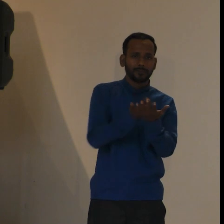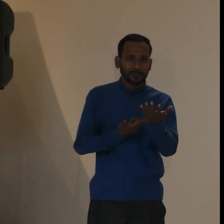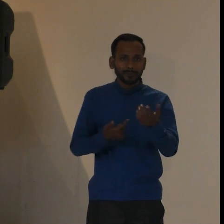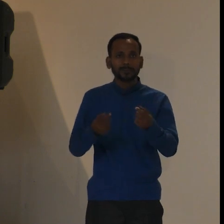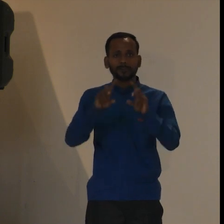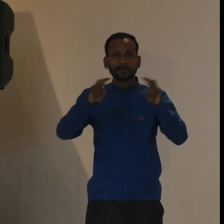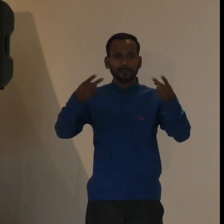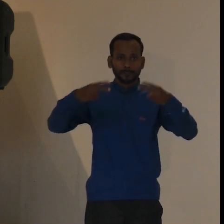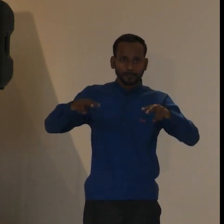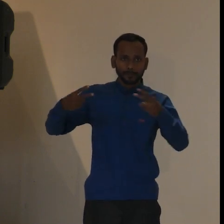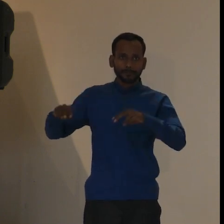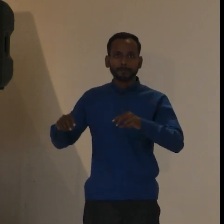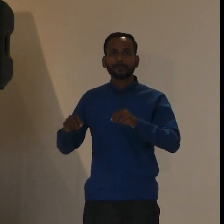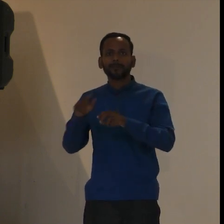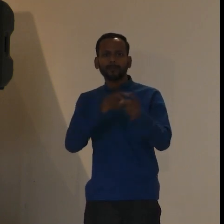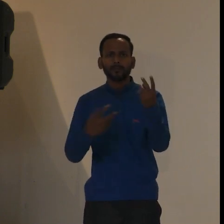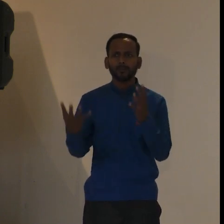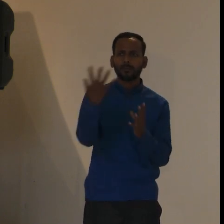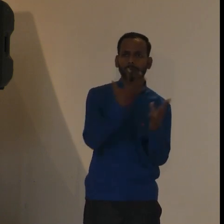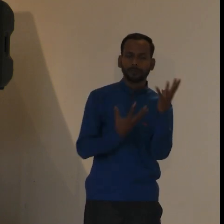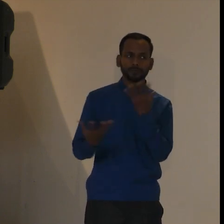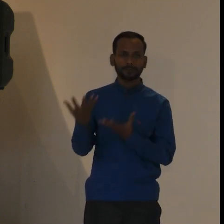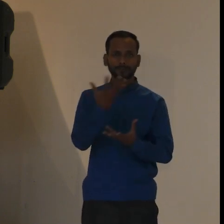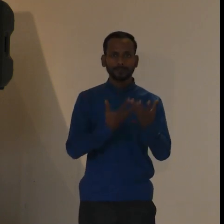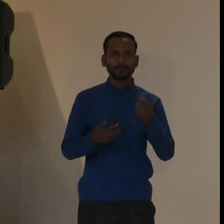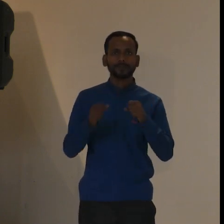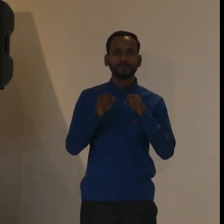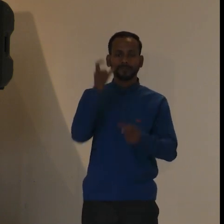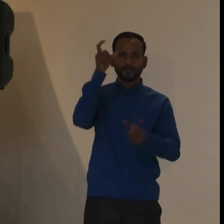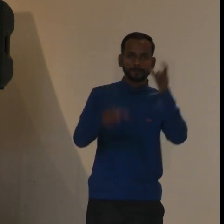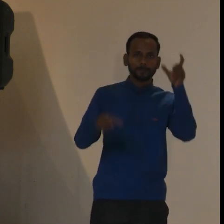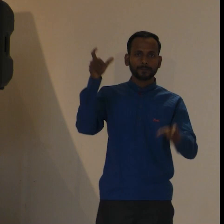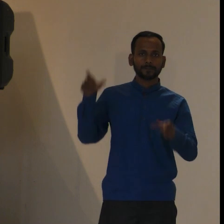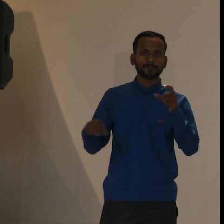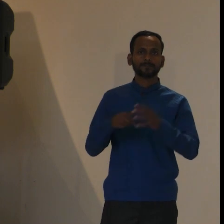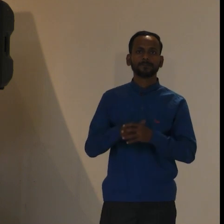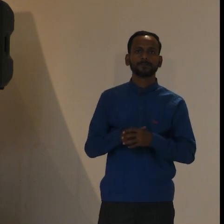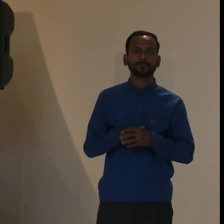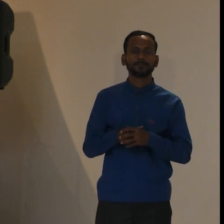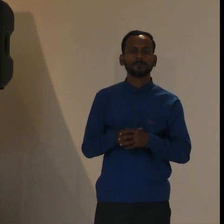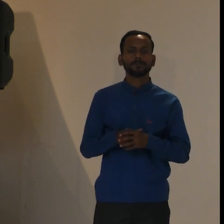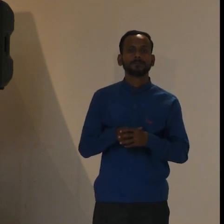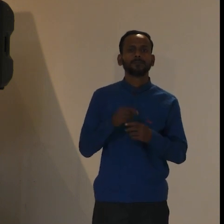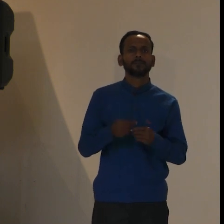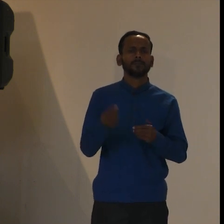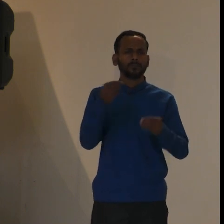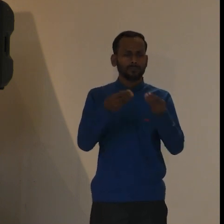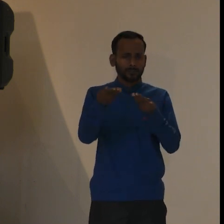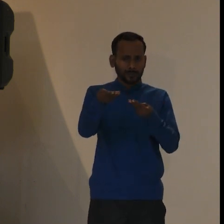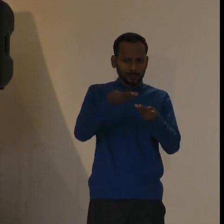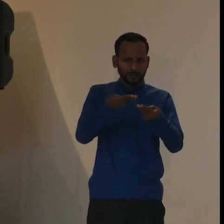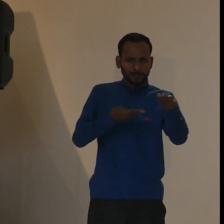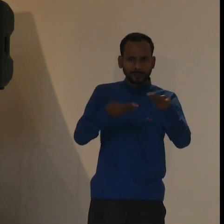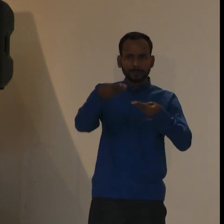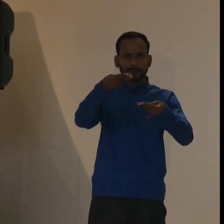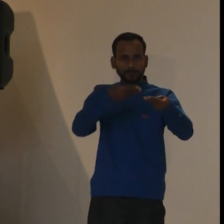translating them, making them more active, making them more accessible to people who can't visit the space also became a priority, and hopefully is